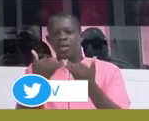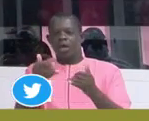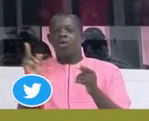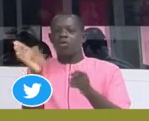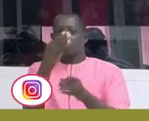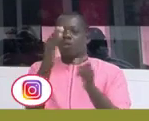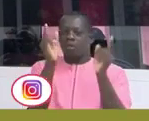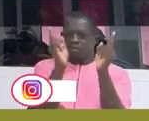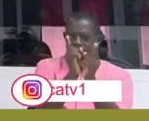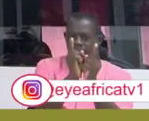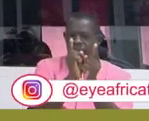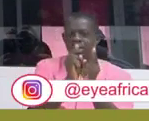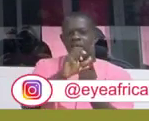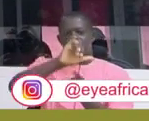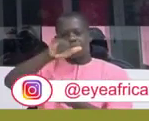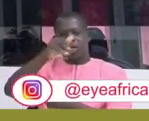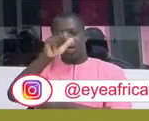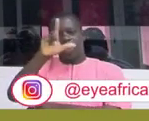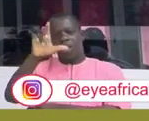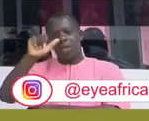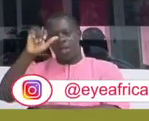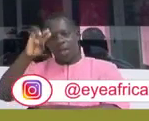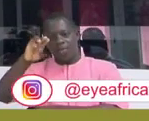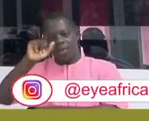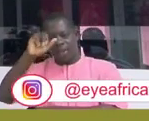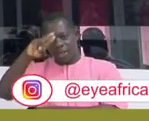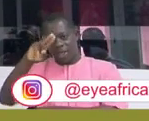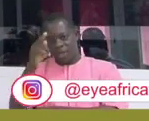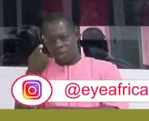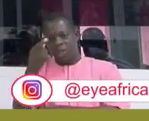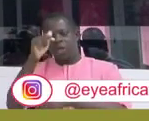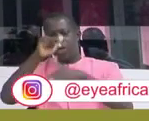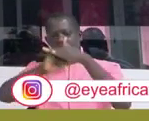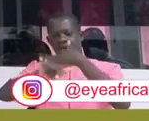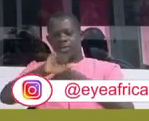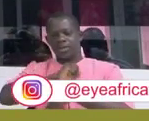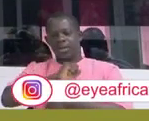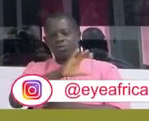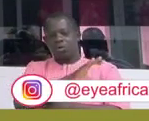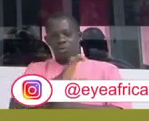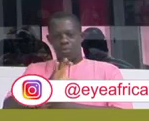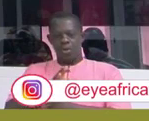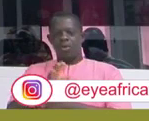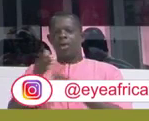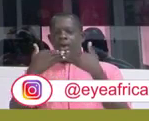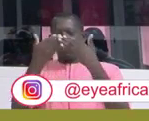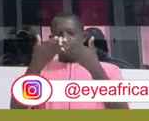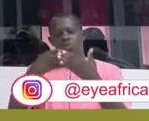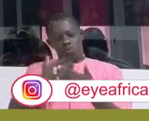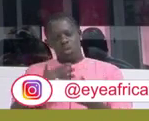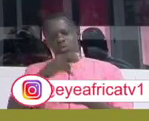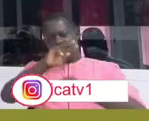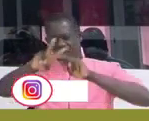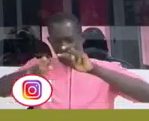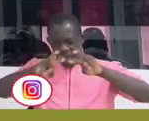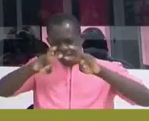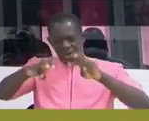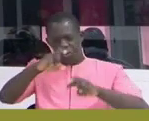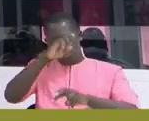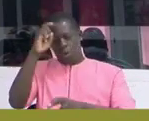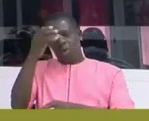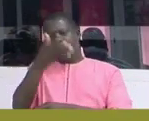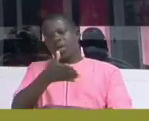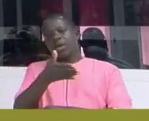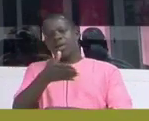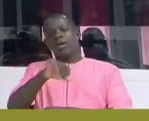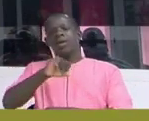ready, we went after Jalam in his compound. I said to Jalaman, we have come to seek